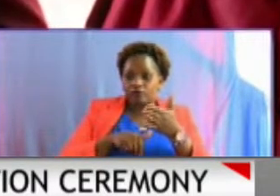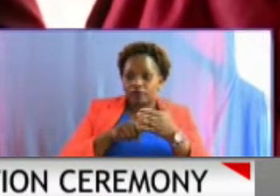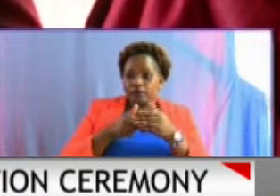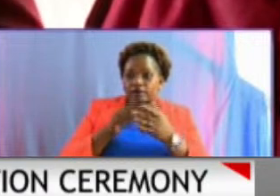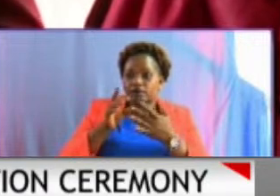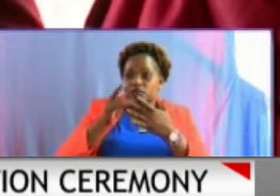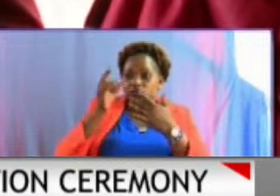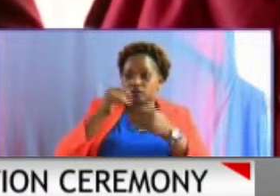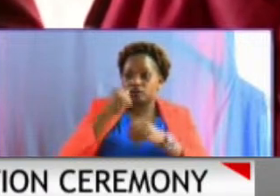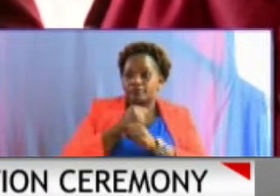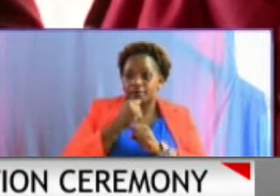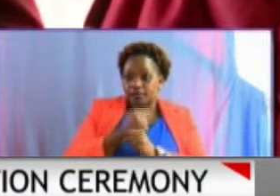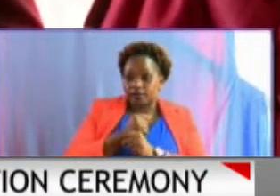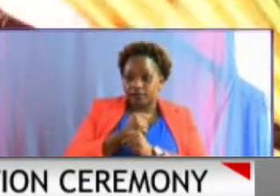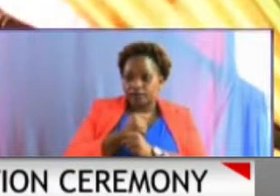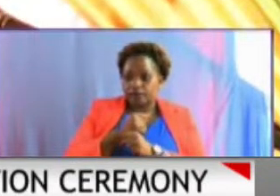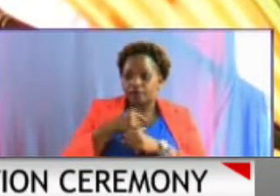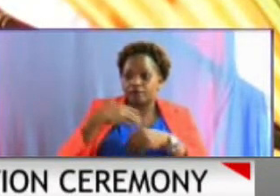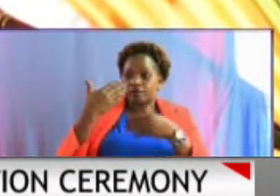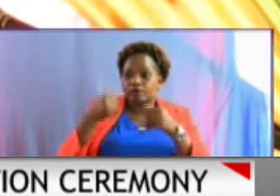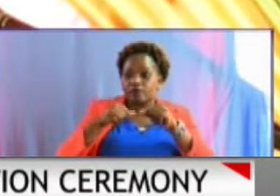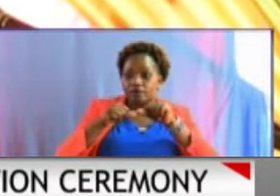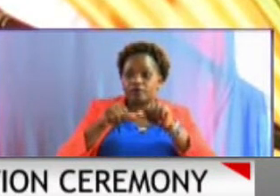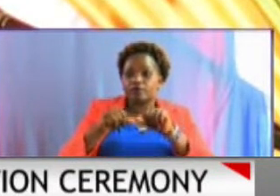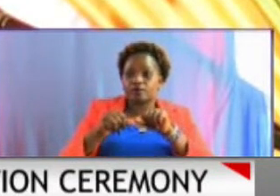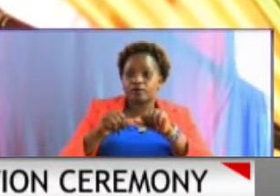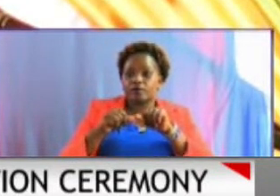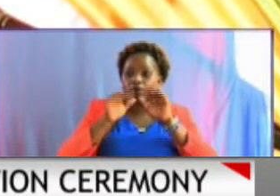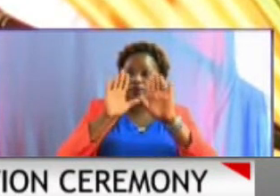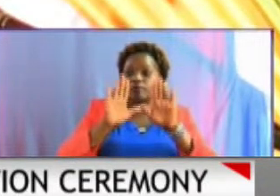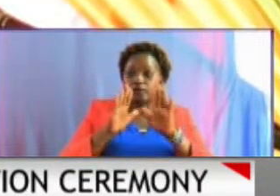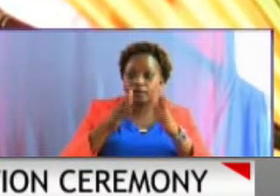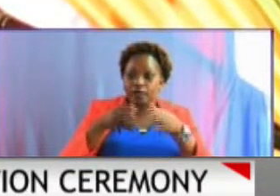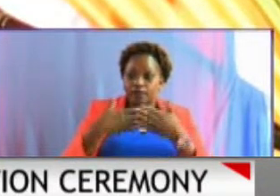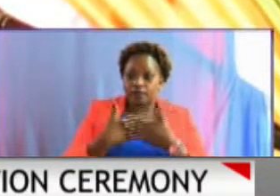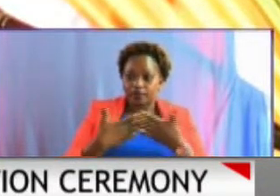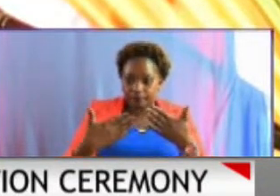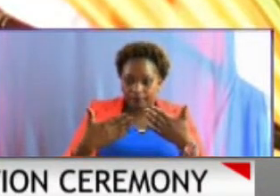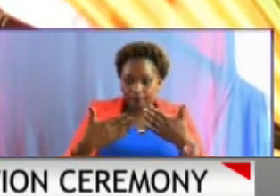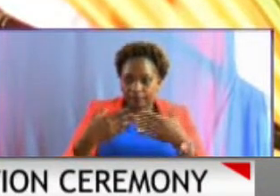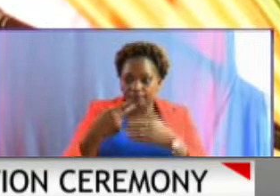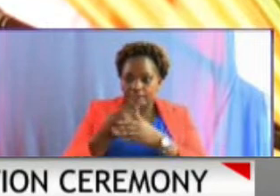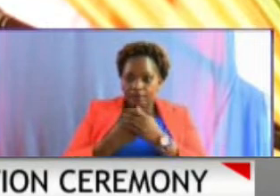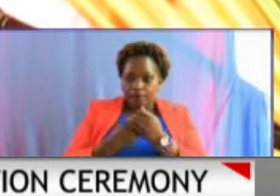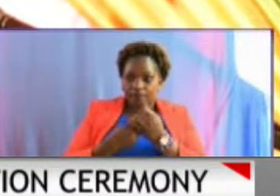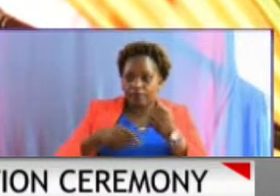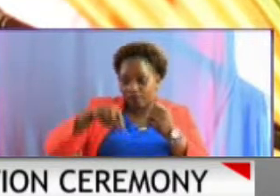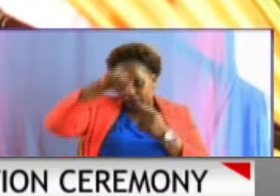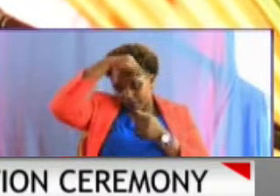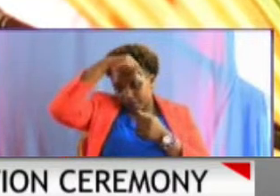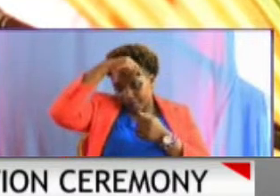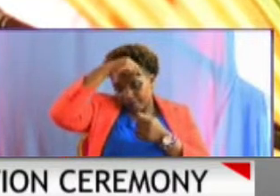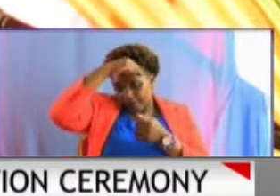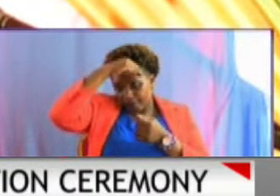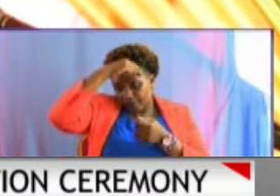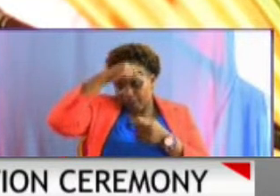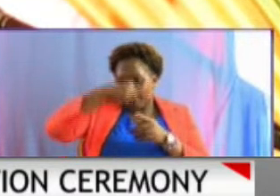choice you make, you will continue to play an important role both as a graduate and an